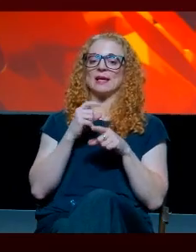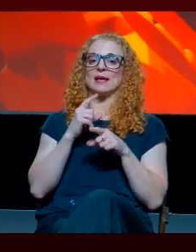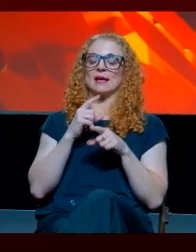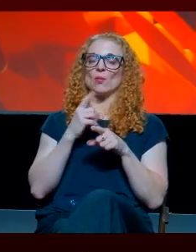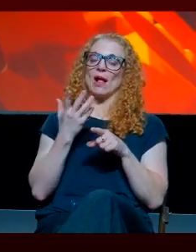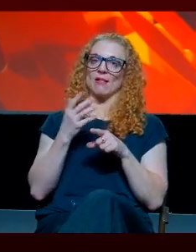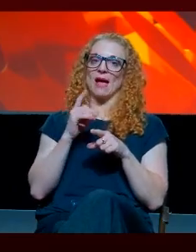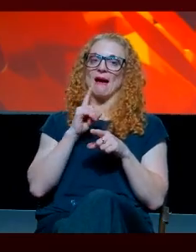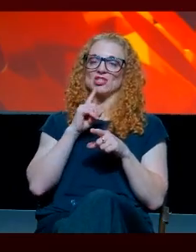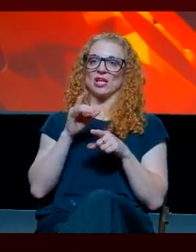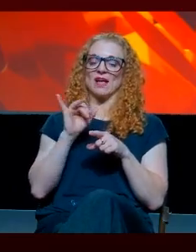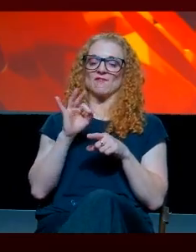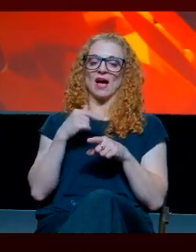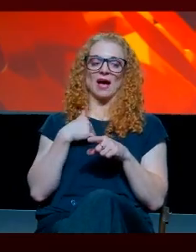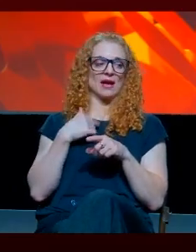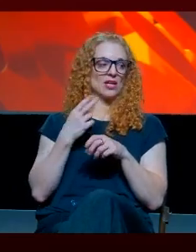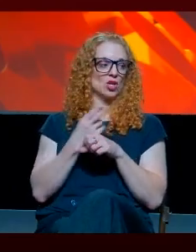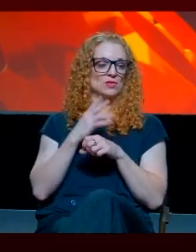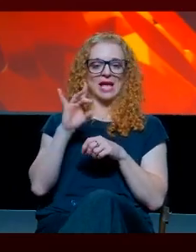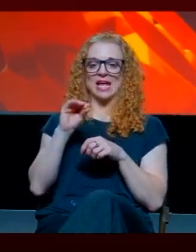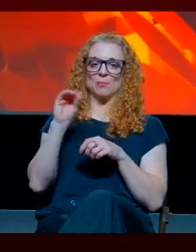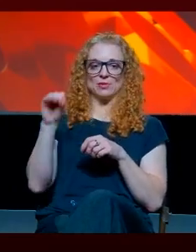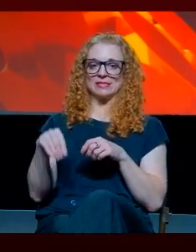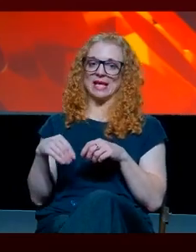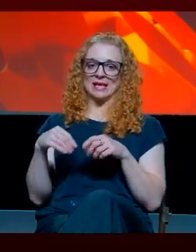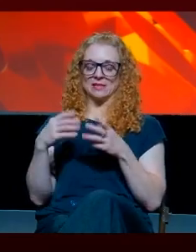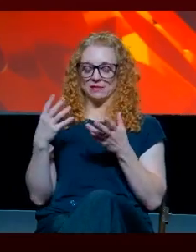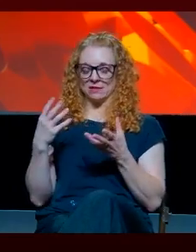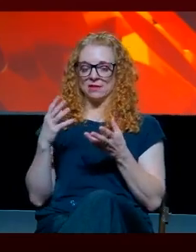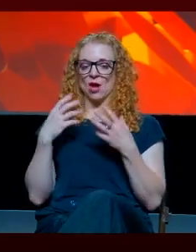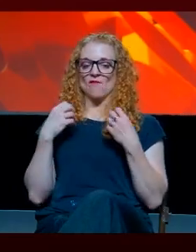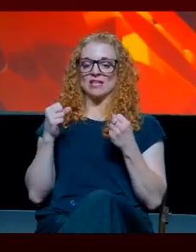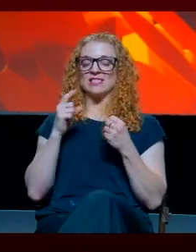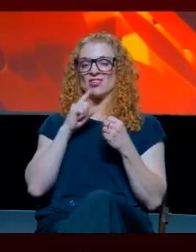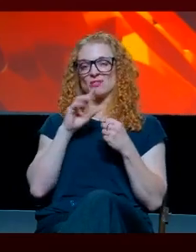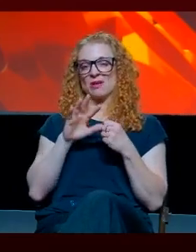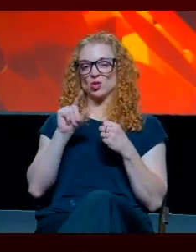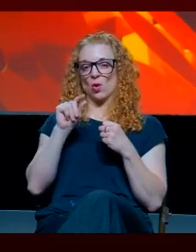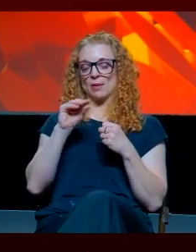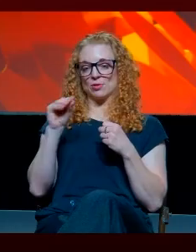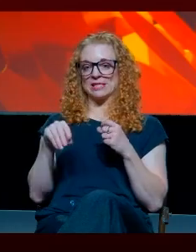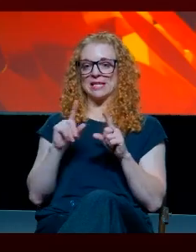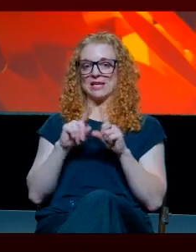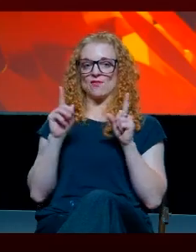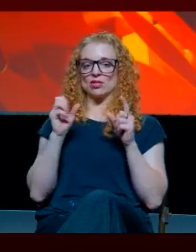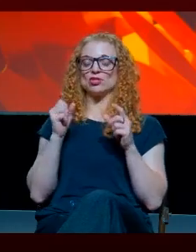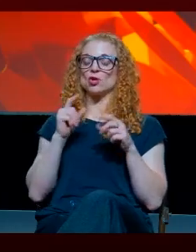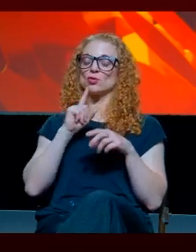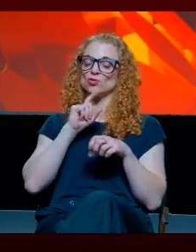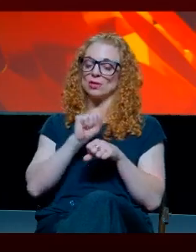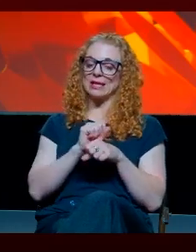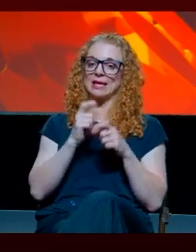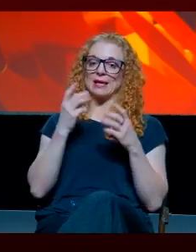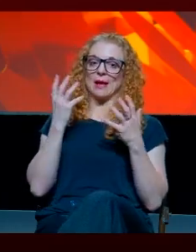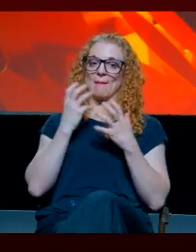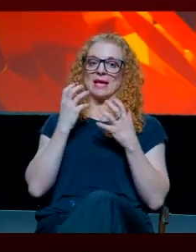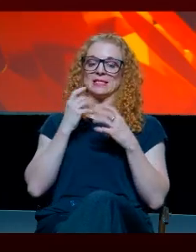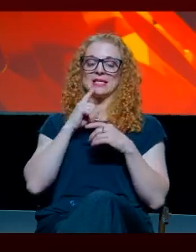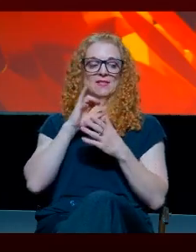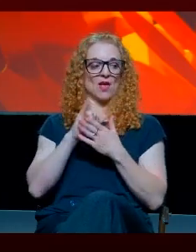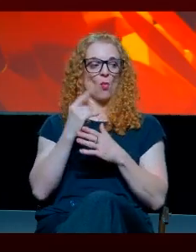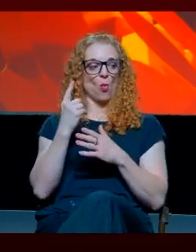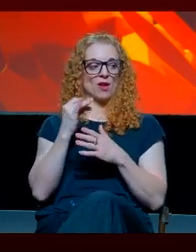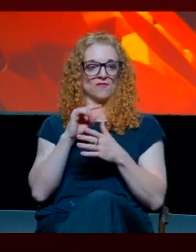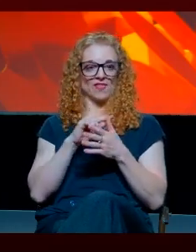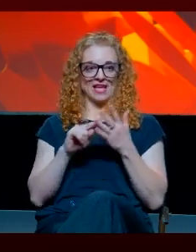of 80% confidence on them, they're about 20% different. What is truly amazing is one of